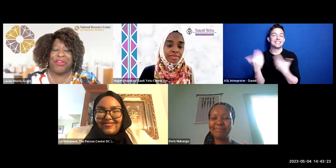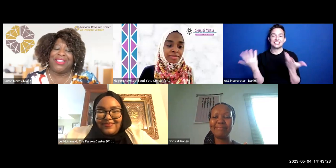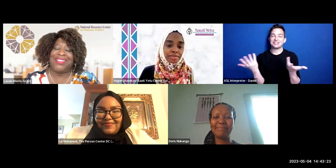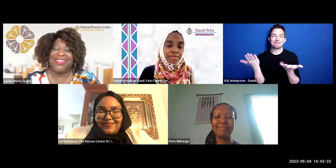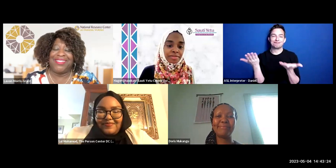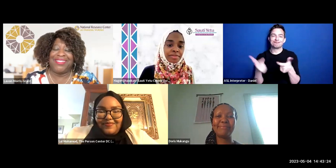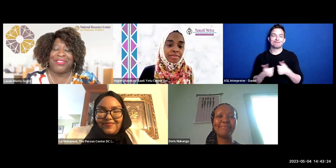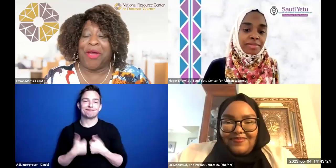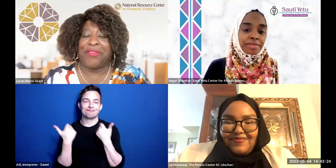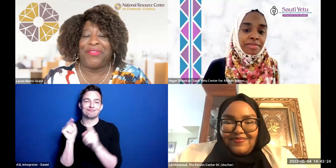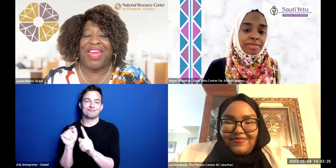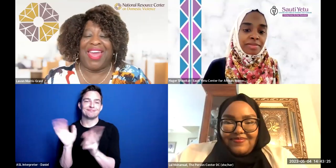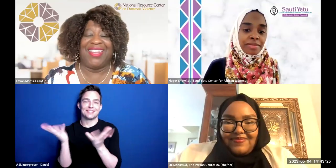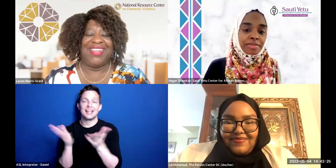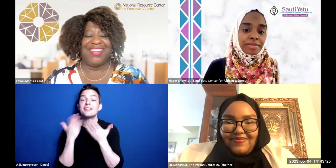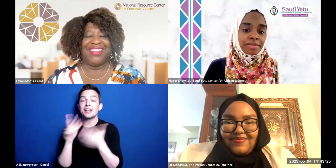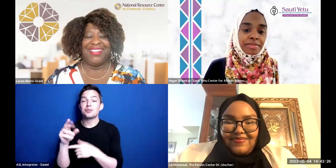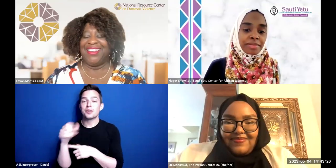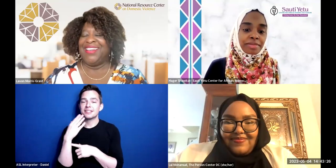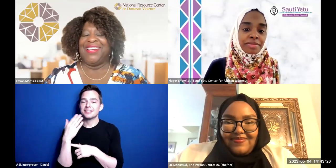you, Doris. Sorry for that.